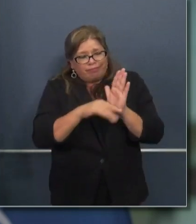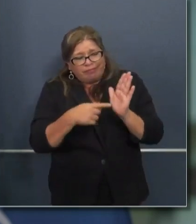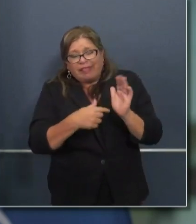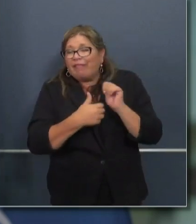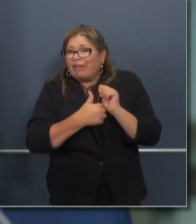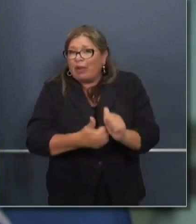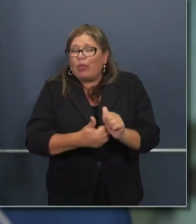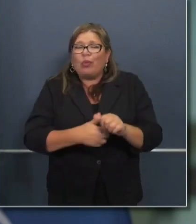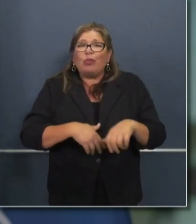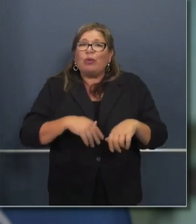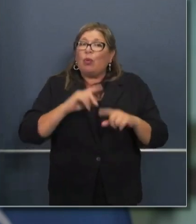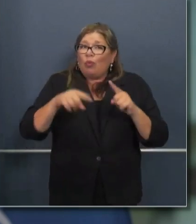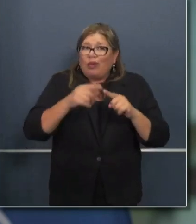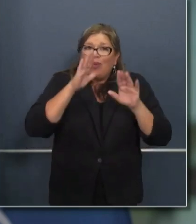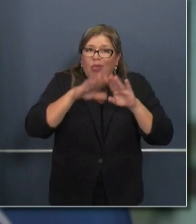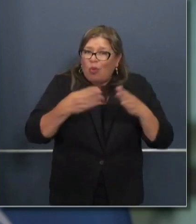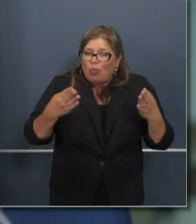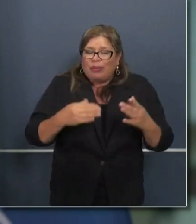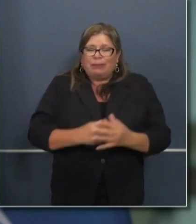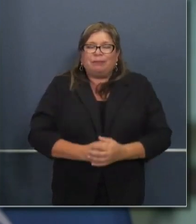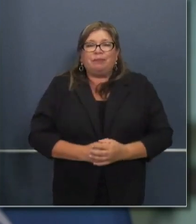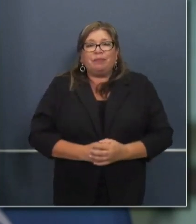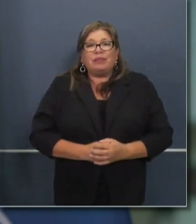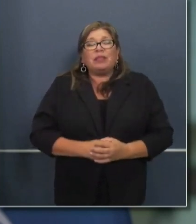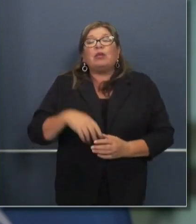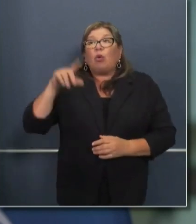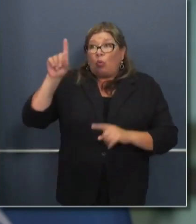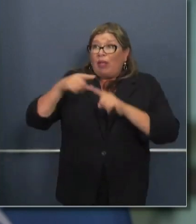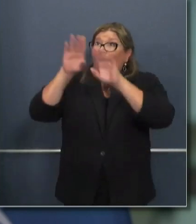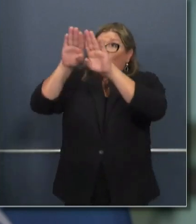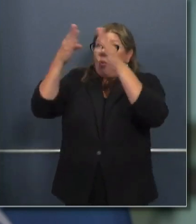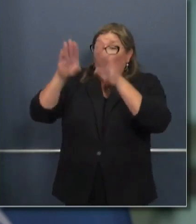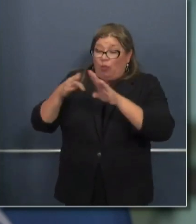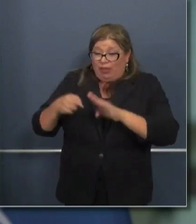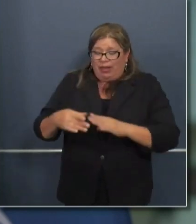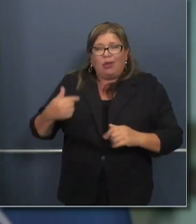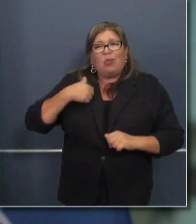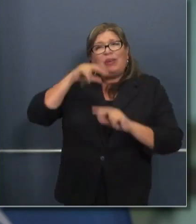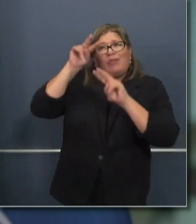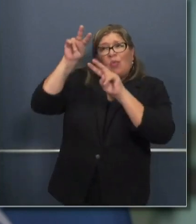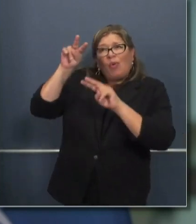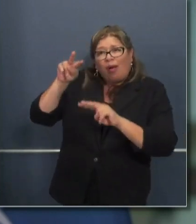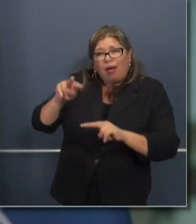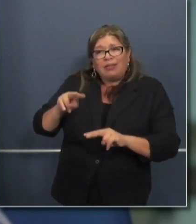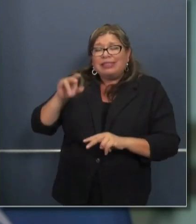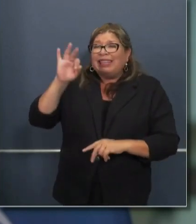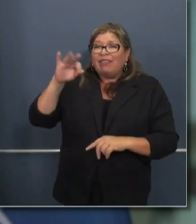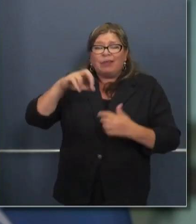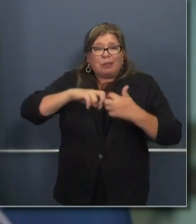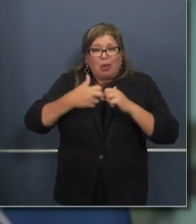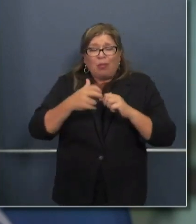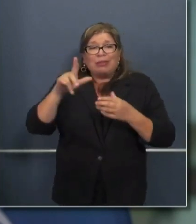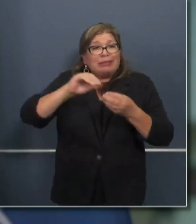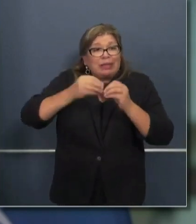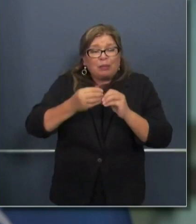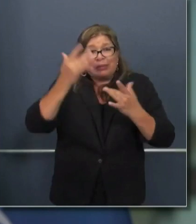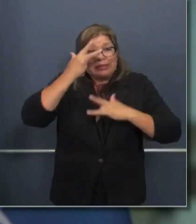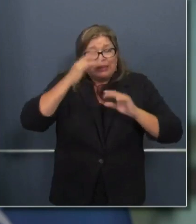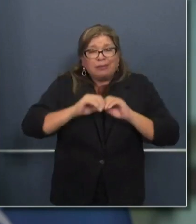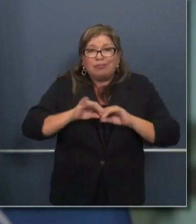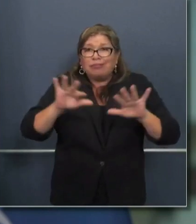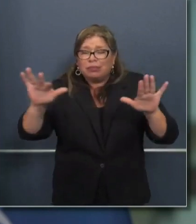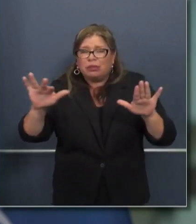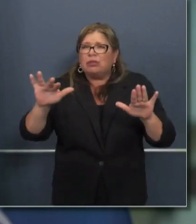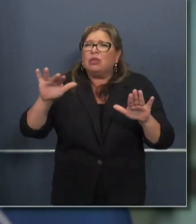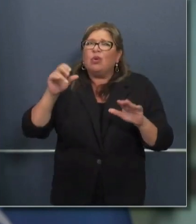technical assistance is foundational. We're now monitoring technically, again, 11 counties. It was 13 last week. And if we